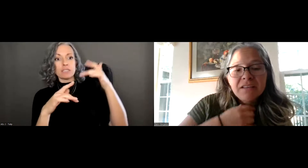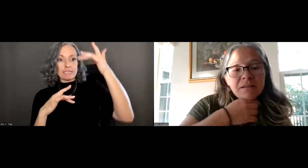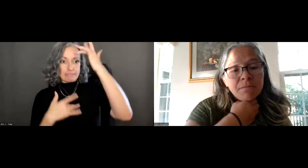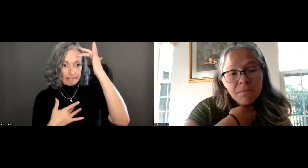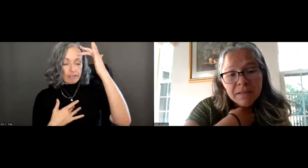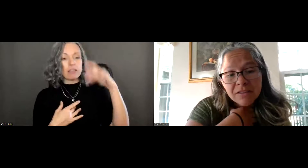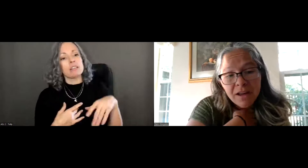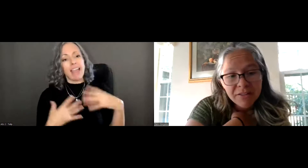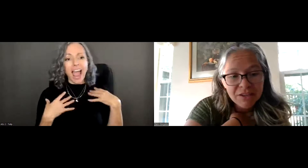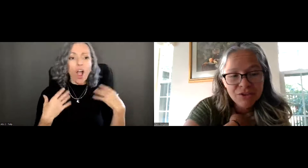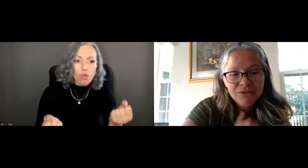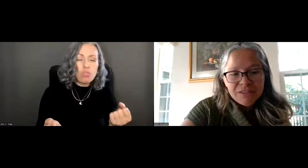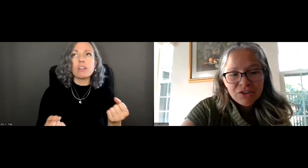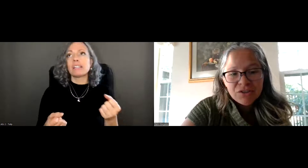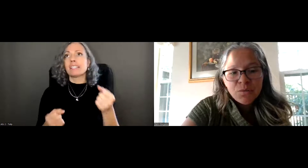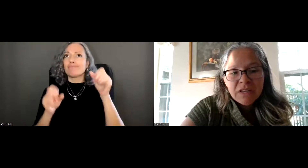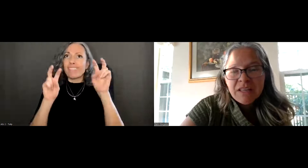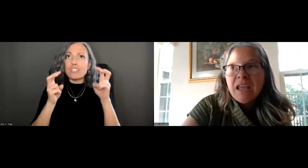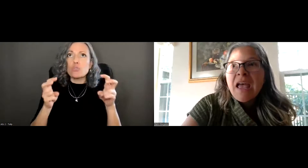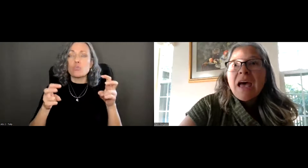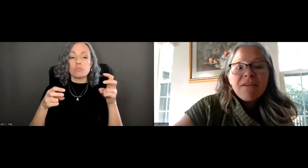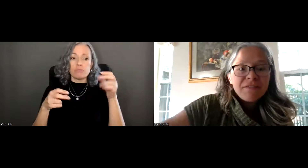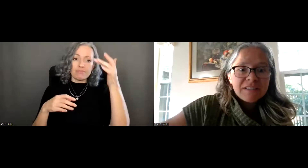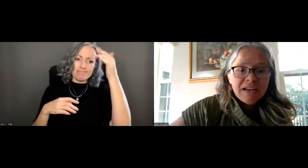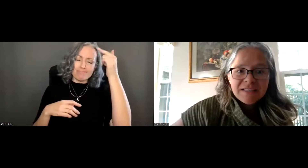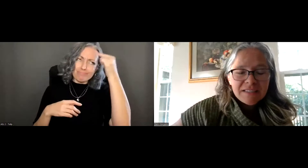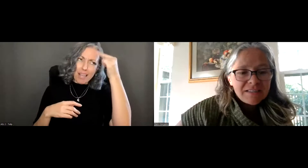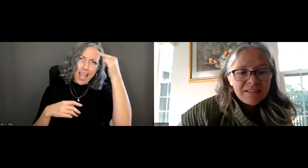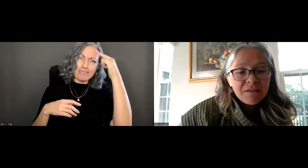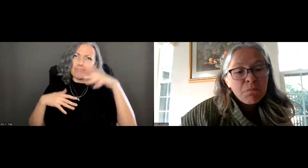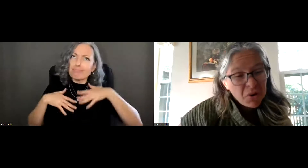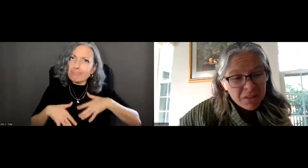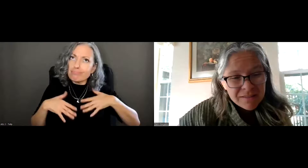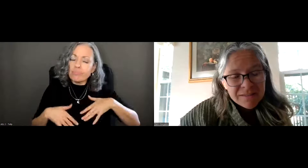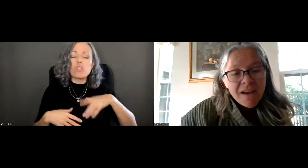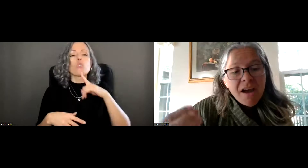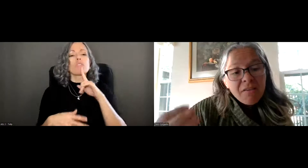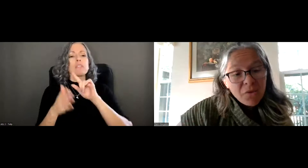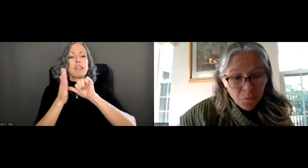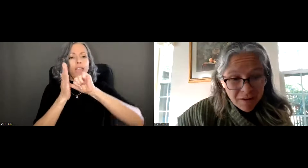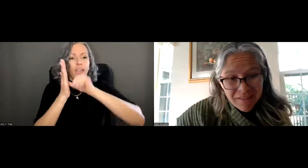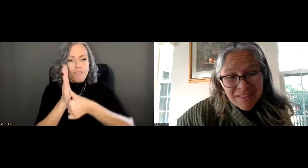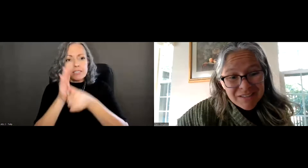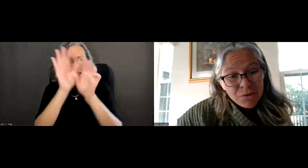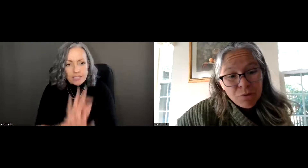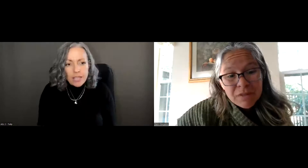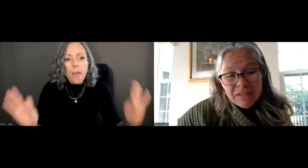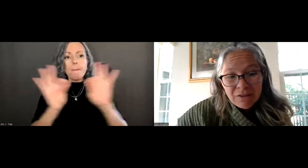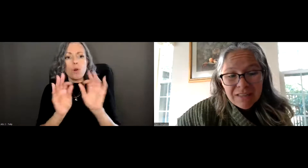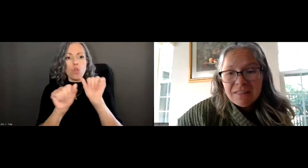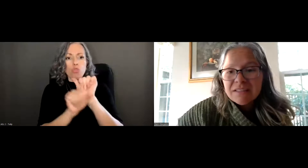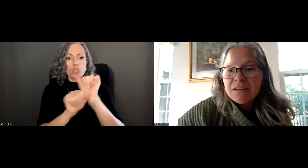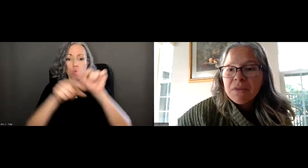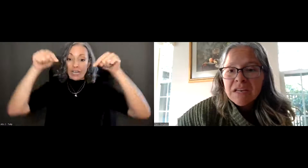health and mental health issues, it just really emphasizes the importance of the work that this group